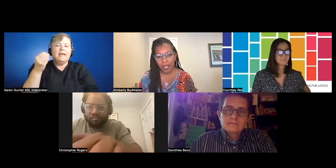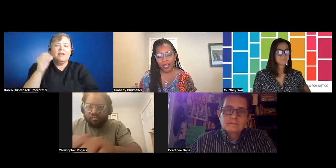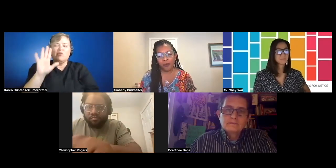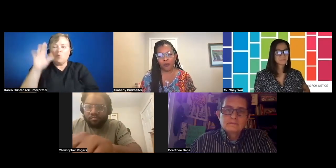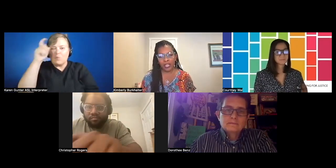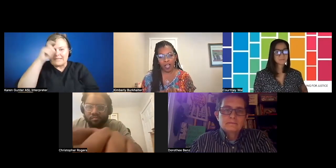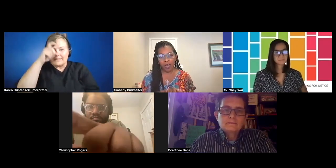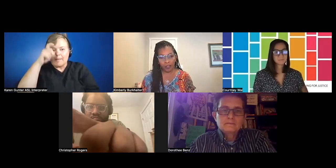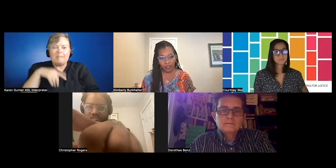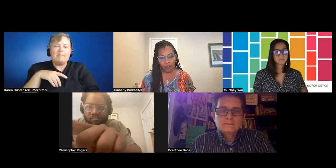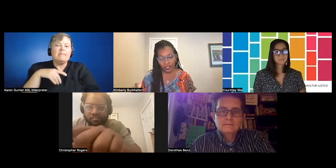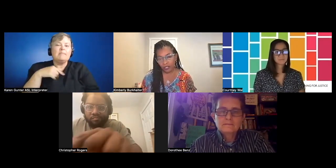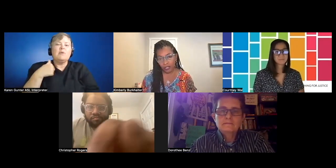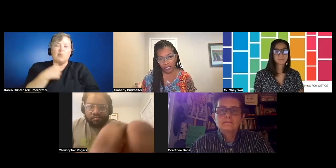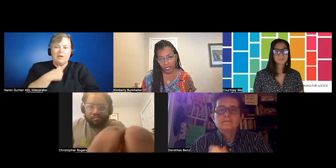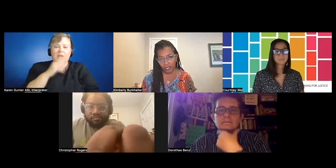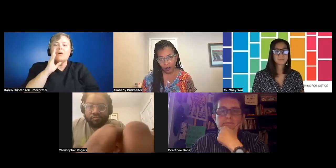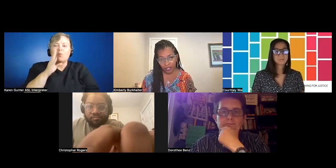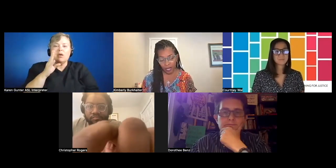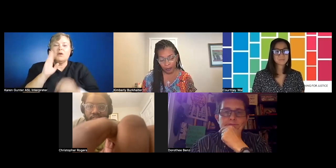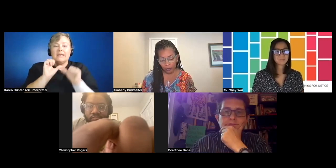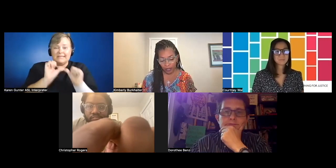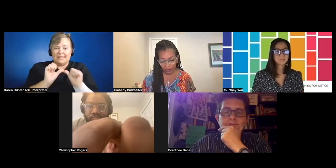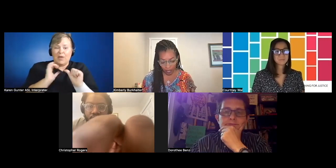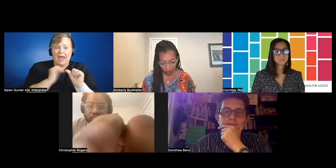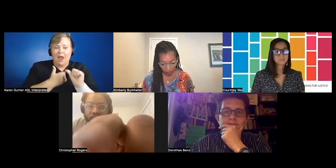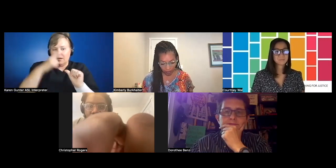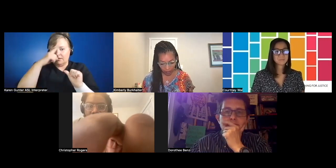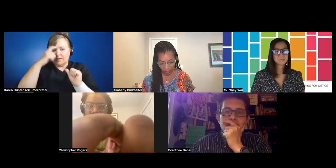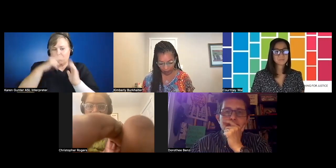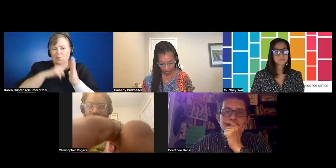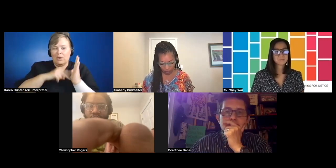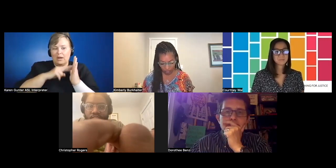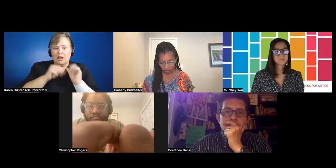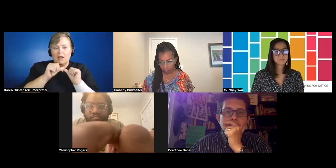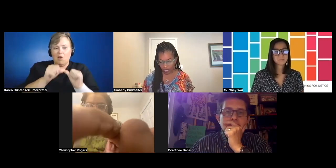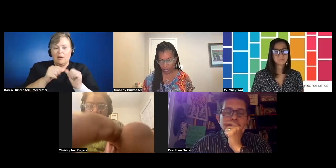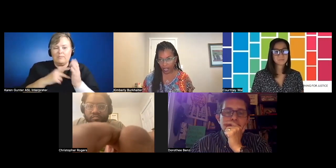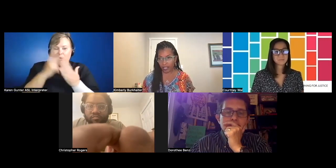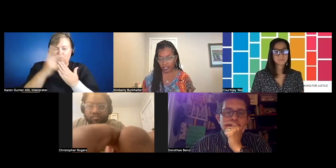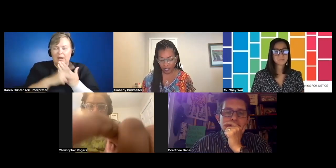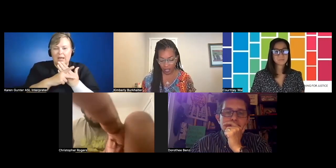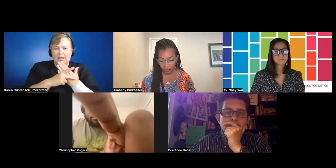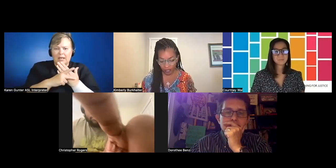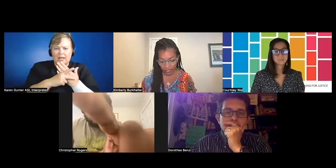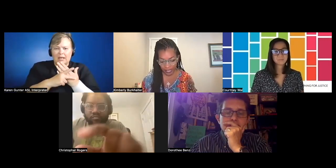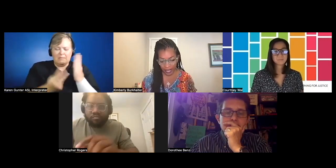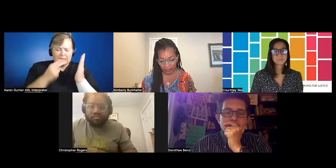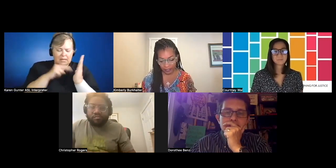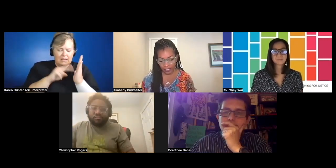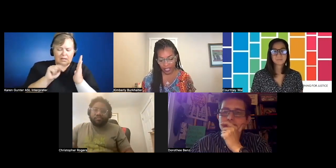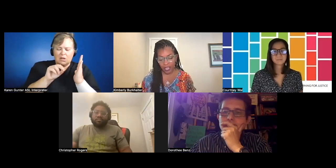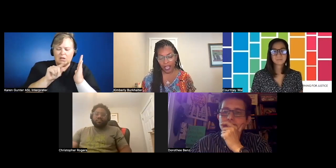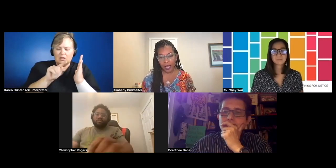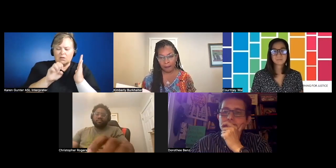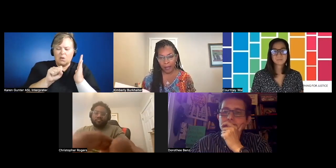wisdom. We are going to continue our summer read-along programs. Let me get my notes here so that I can tell you